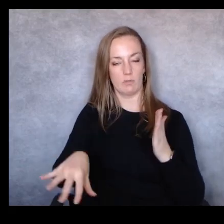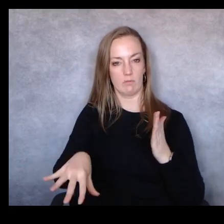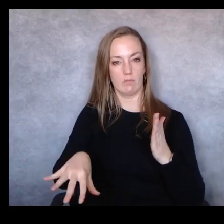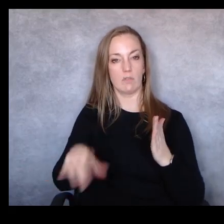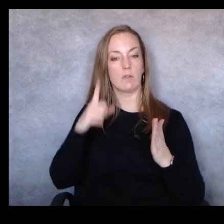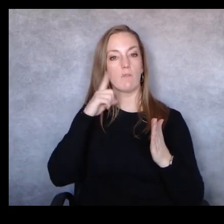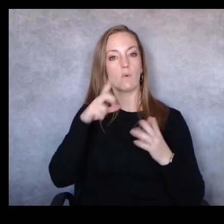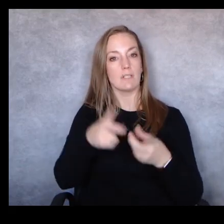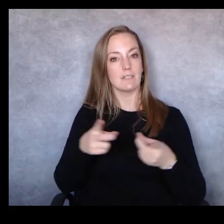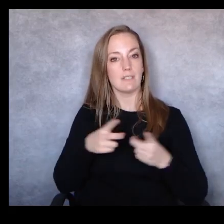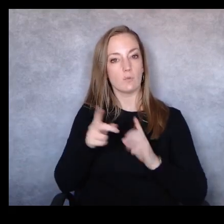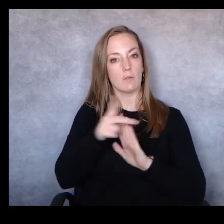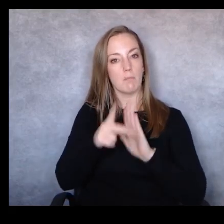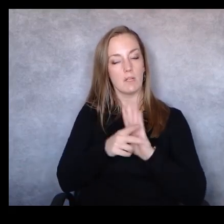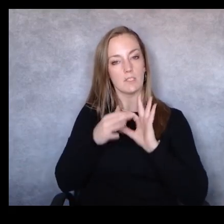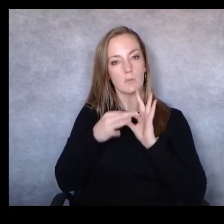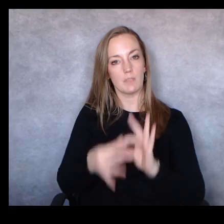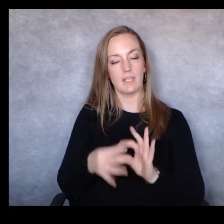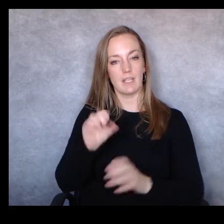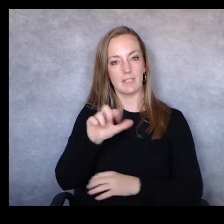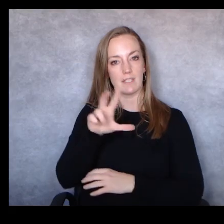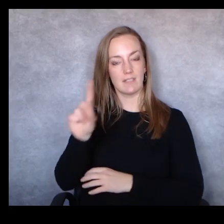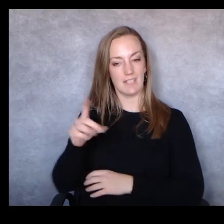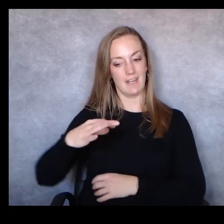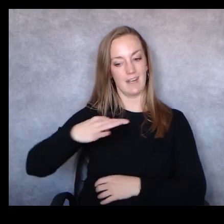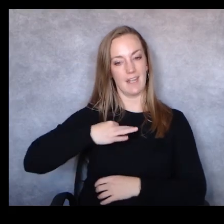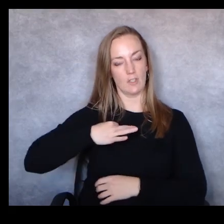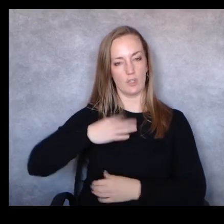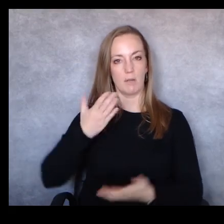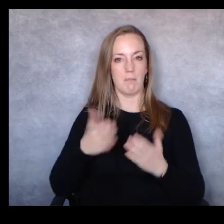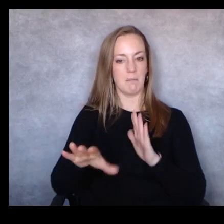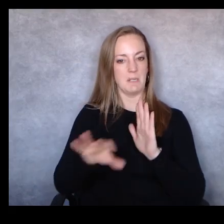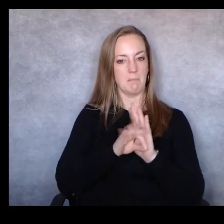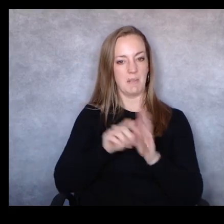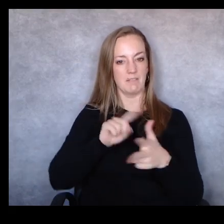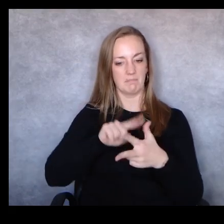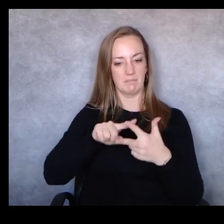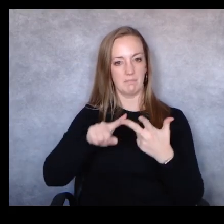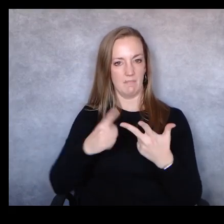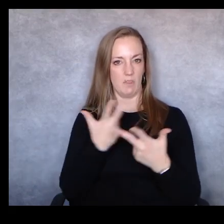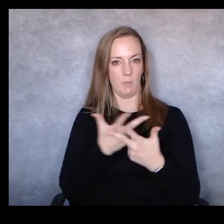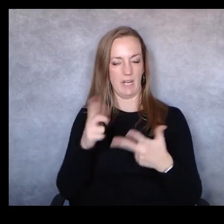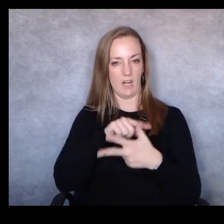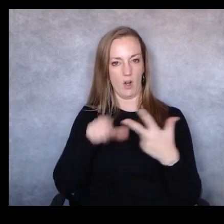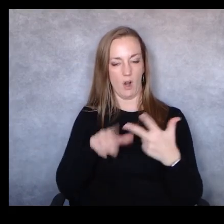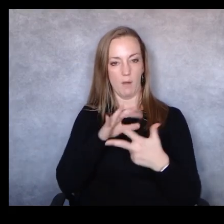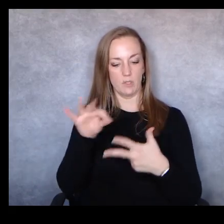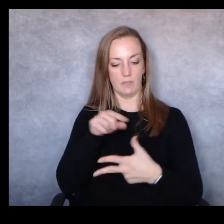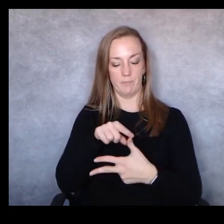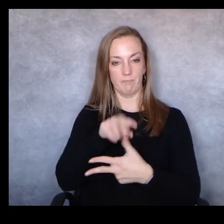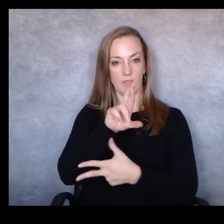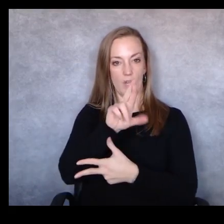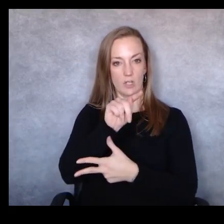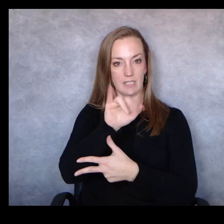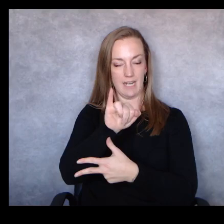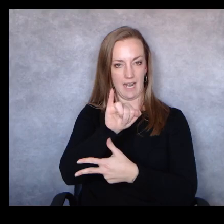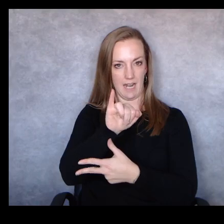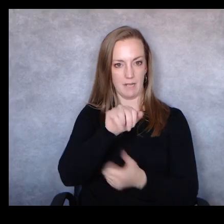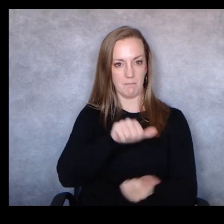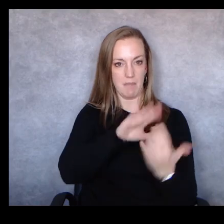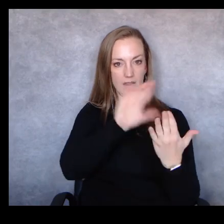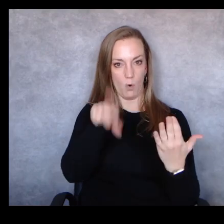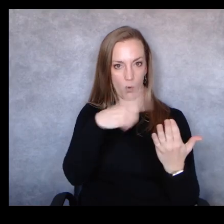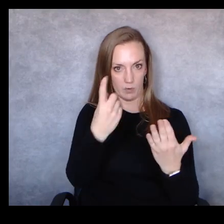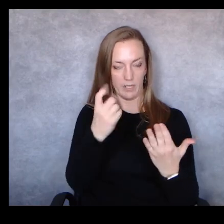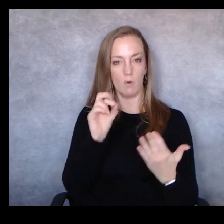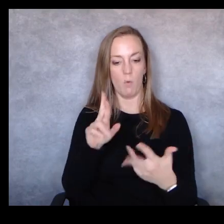district policies relating to SLD eligibility, they may choose among three options: the use of the RTI method solely,